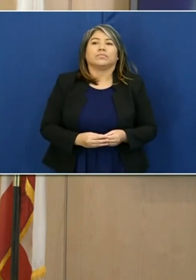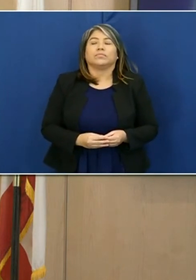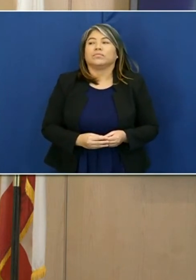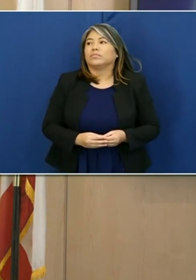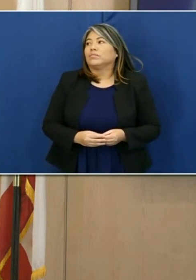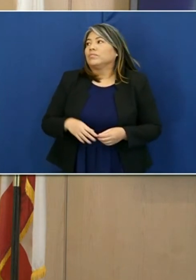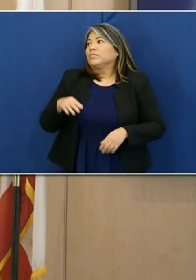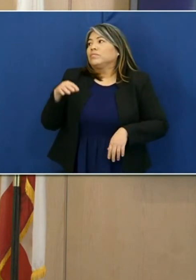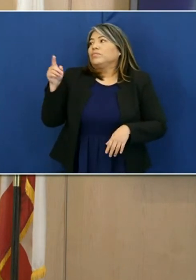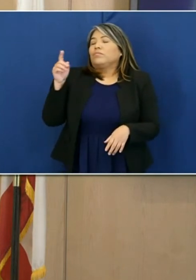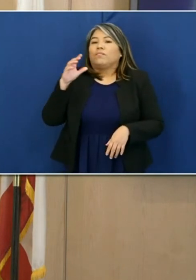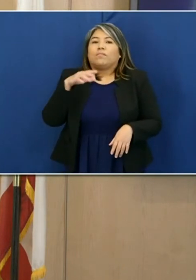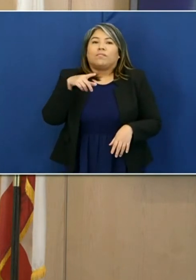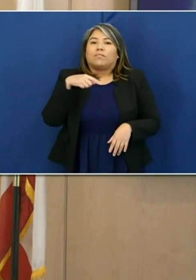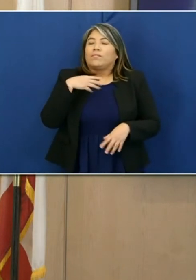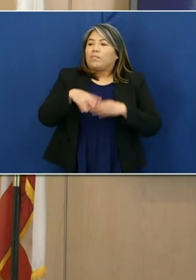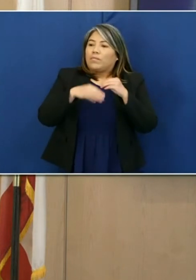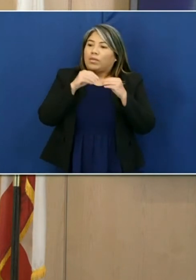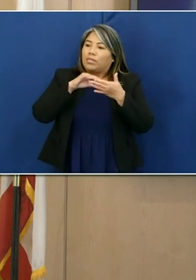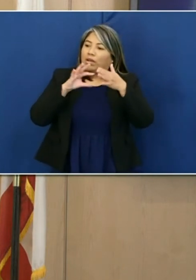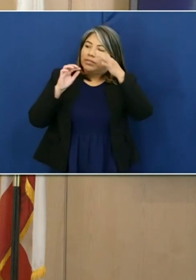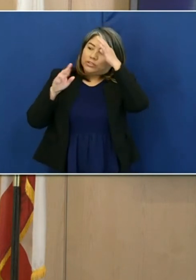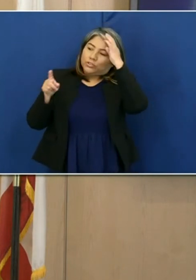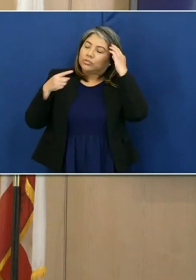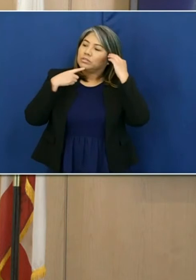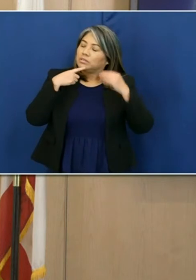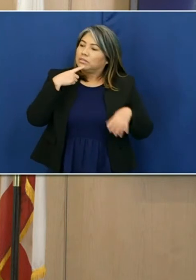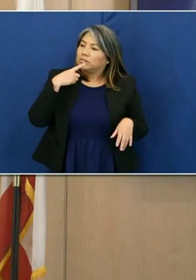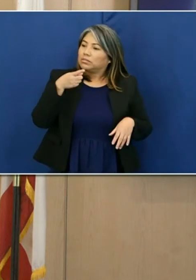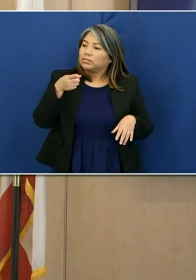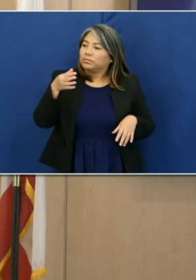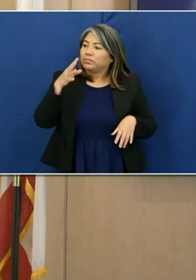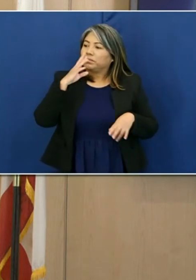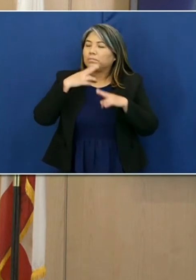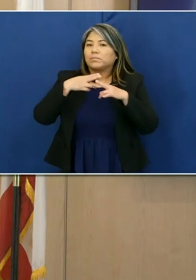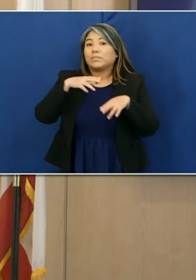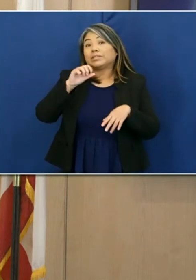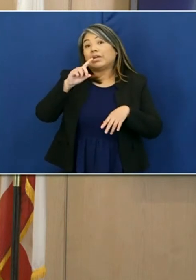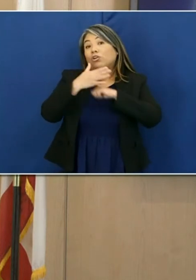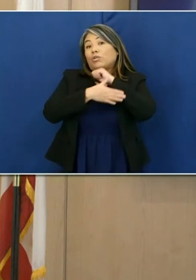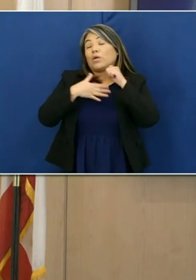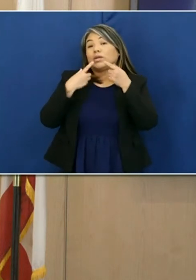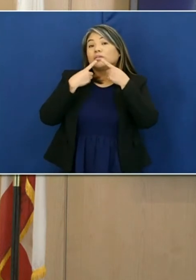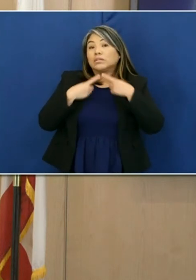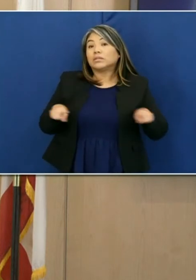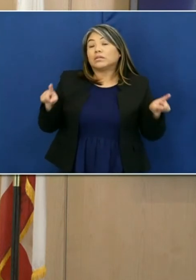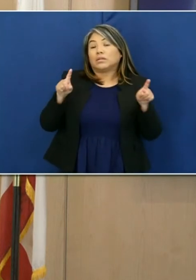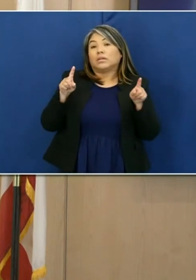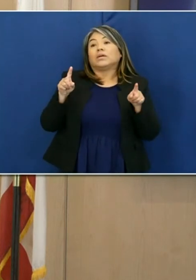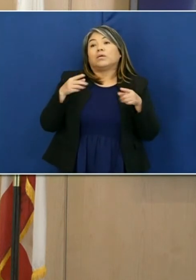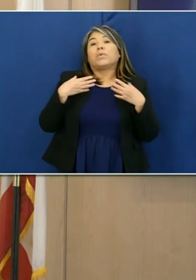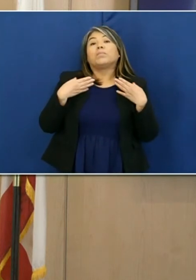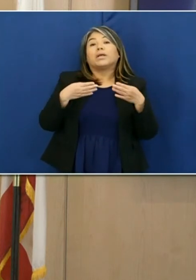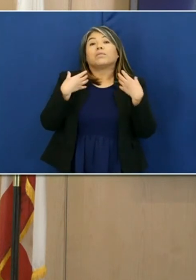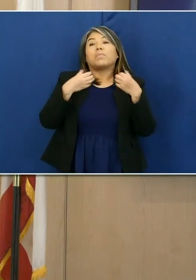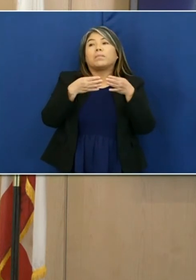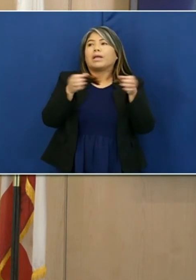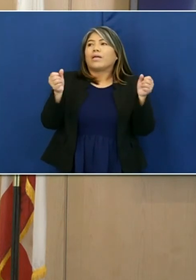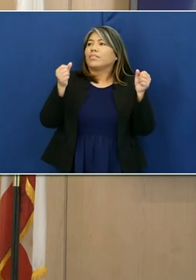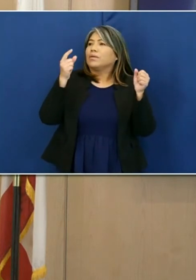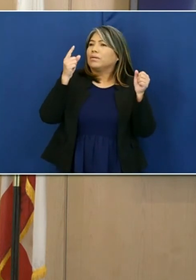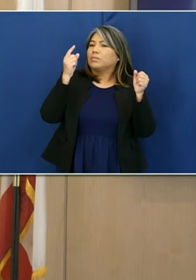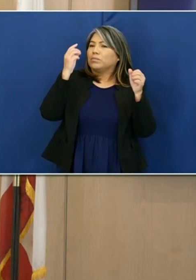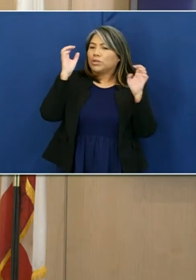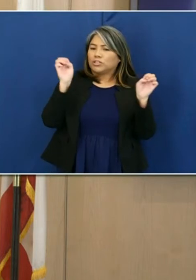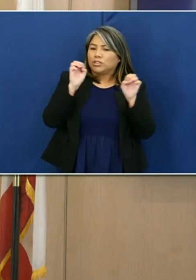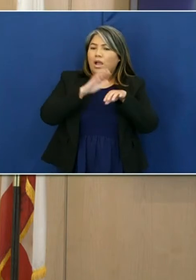I might just add, Supervisor Fletcher made reference to the fact that San Diego County declared a public health emergency on February 14th. I think we were one of